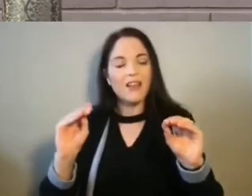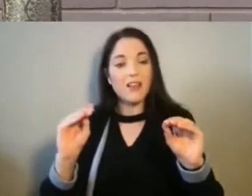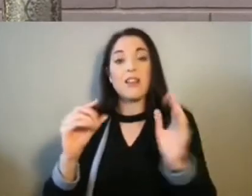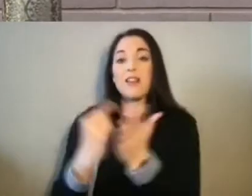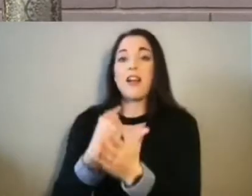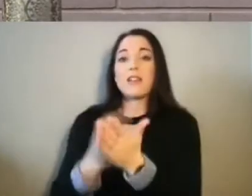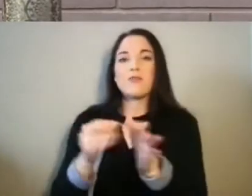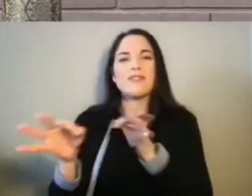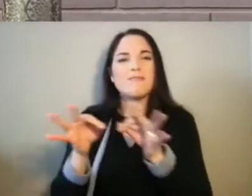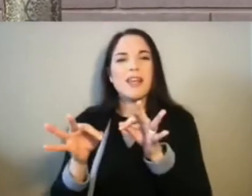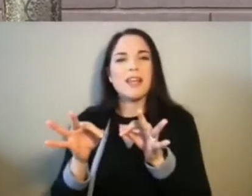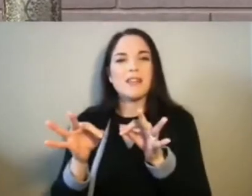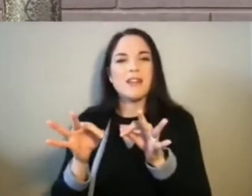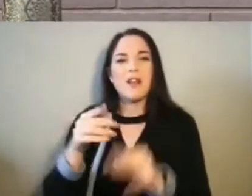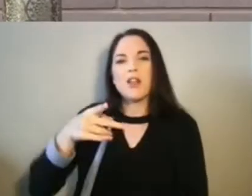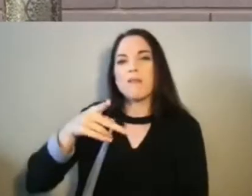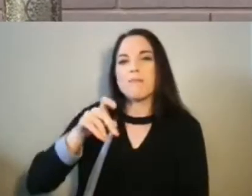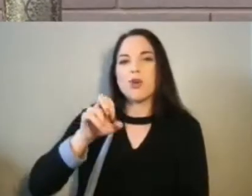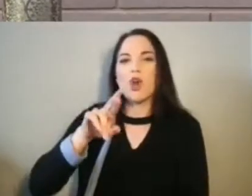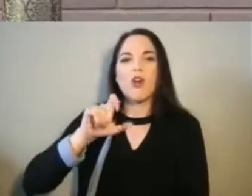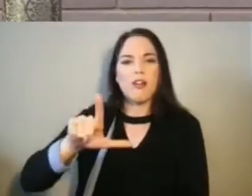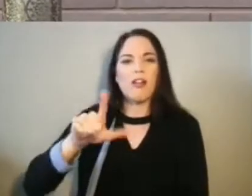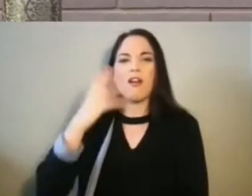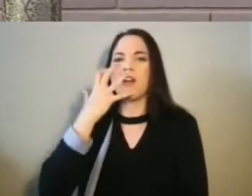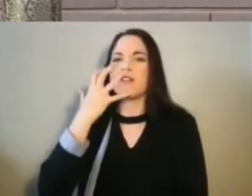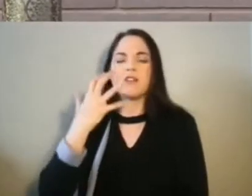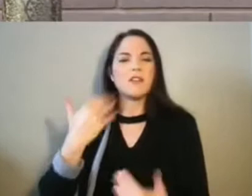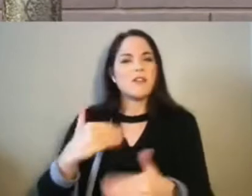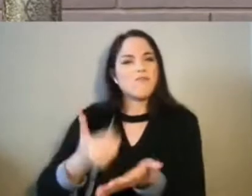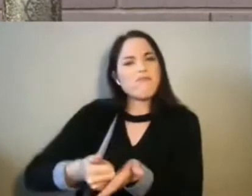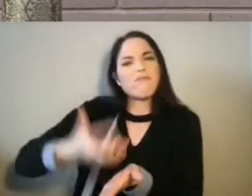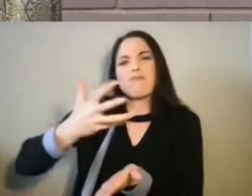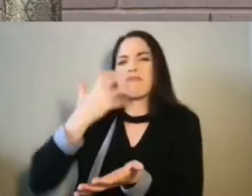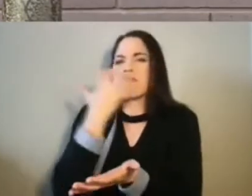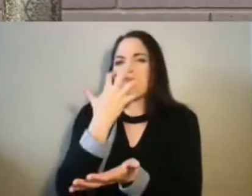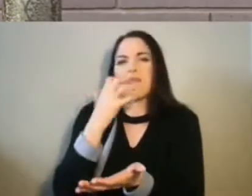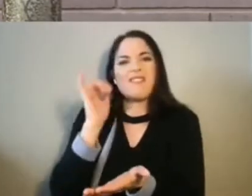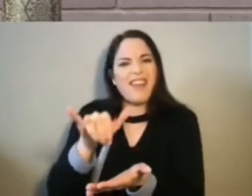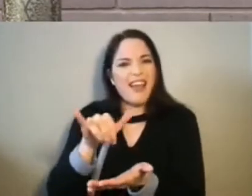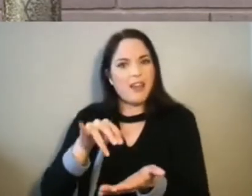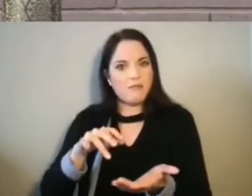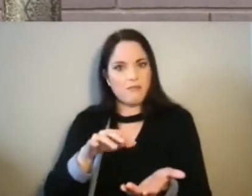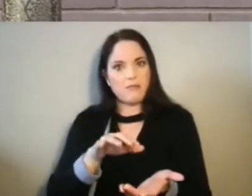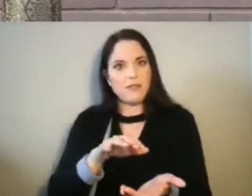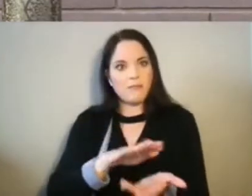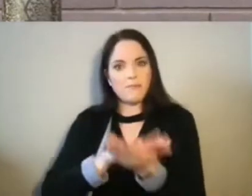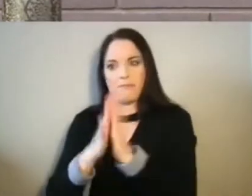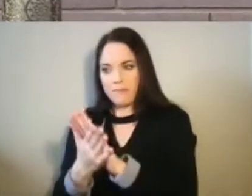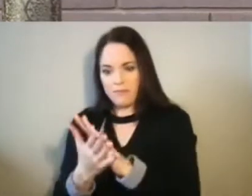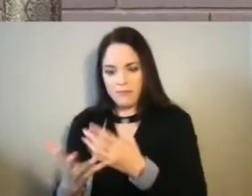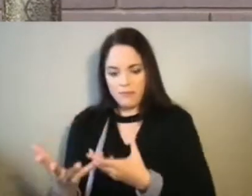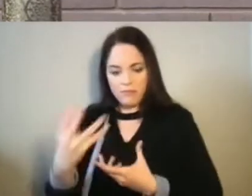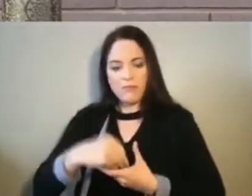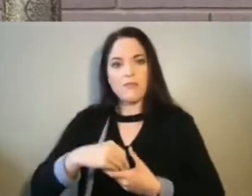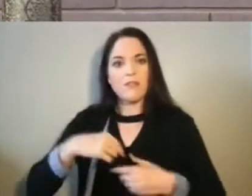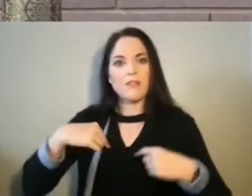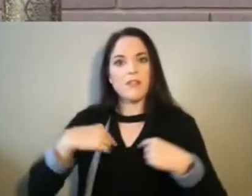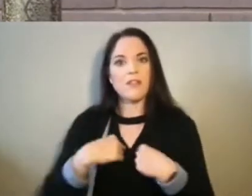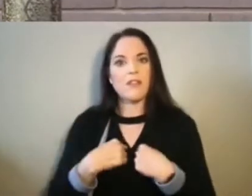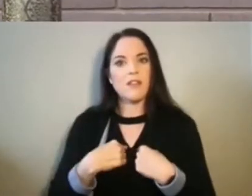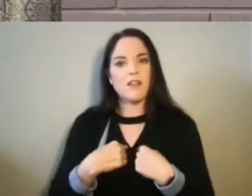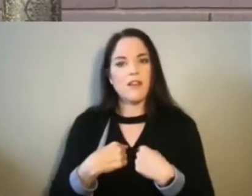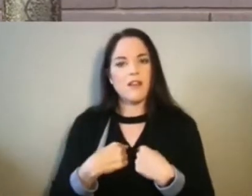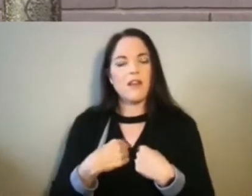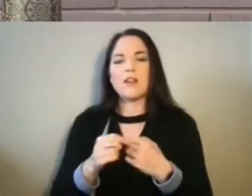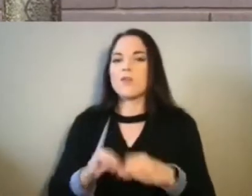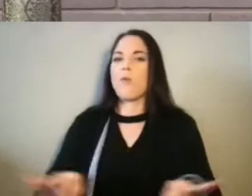the peace pole on the inside. The place inside each one of us that stands through all seasons and